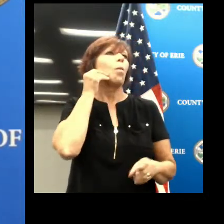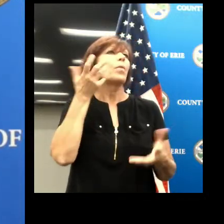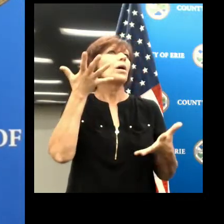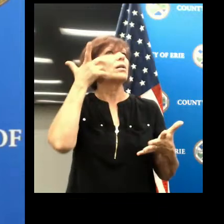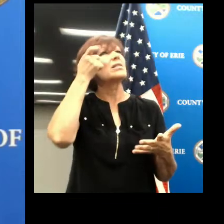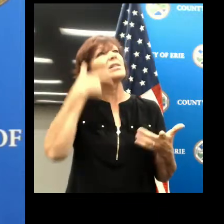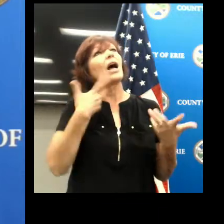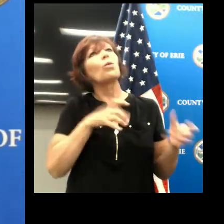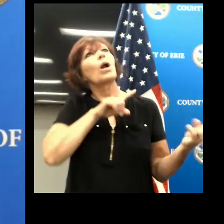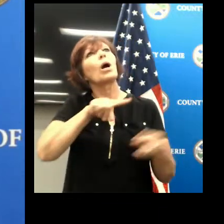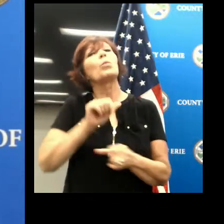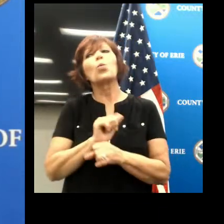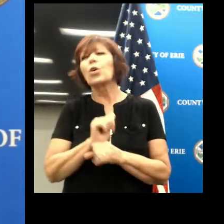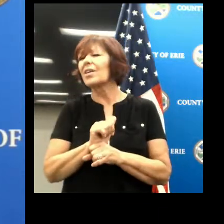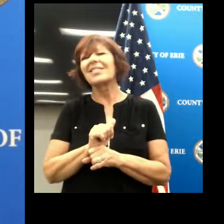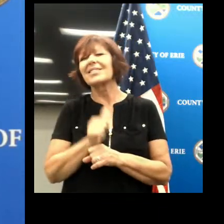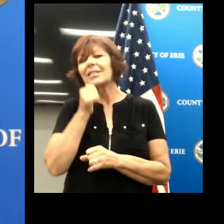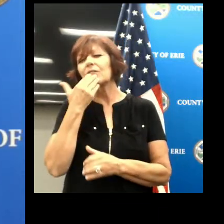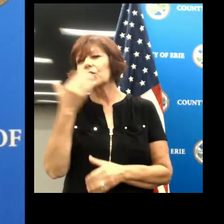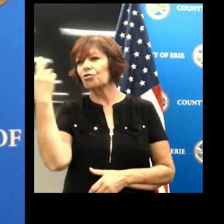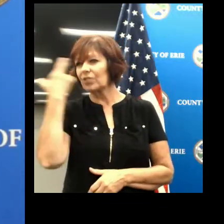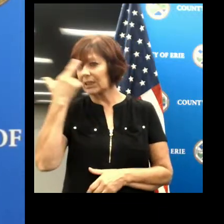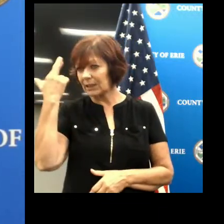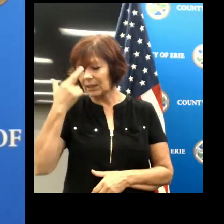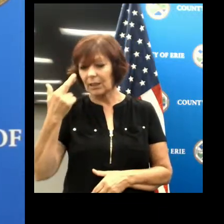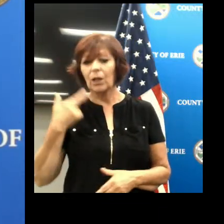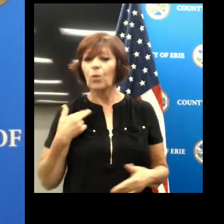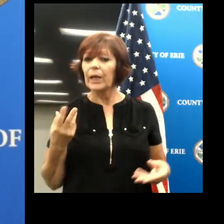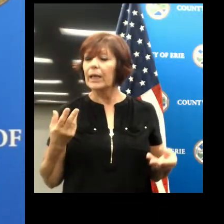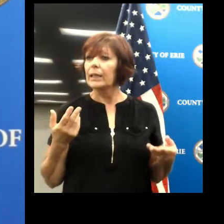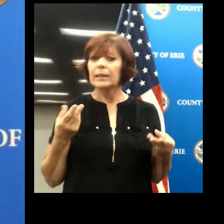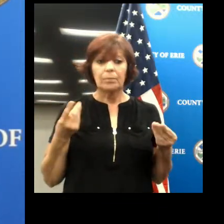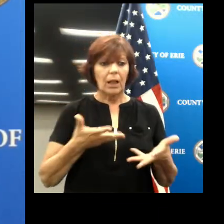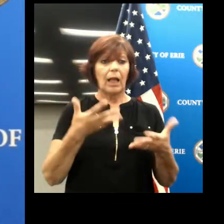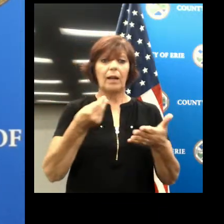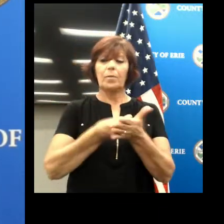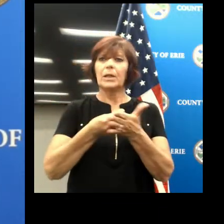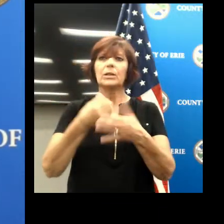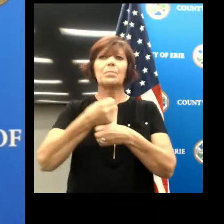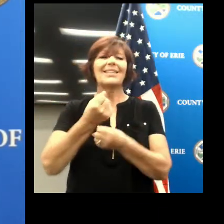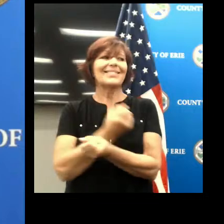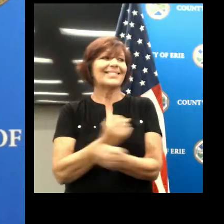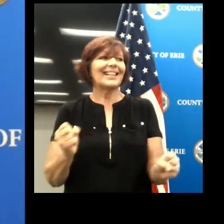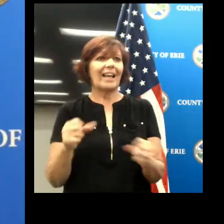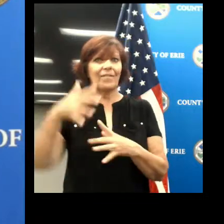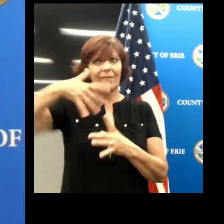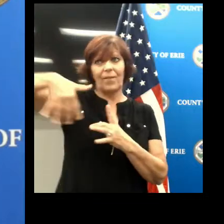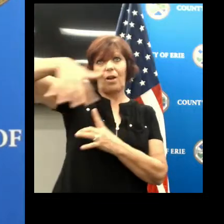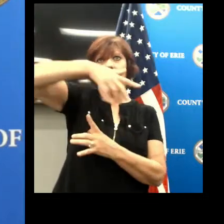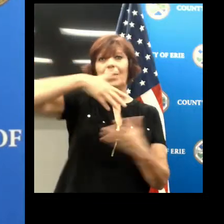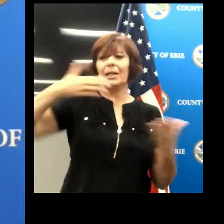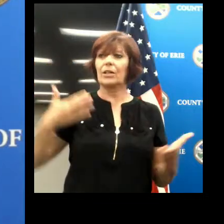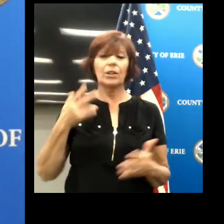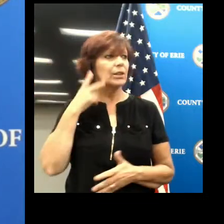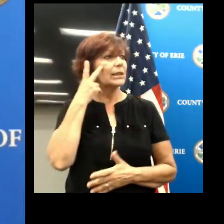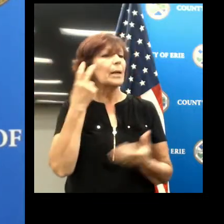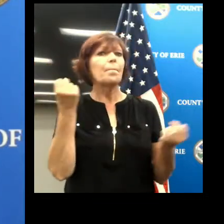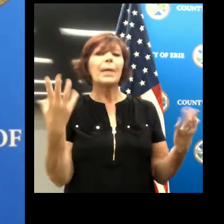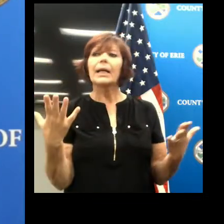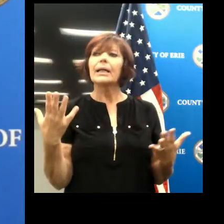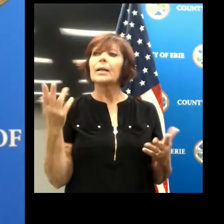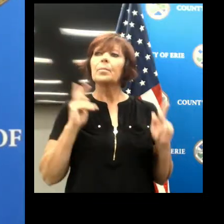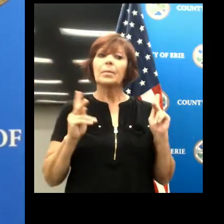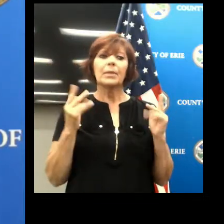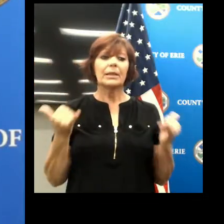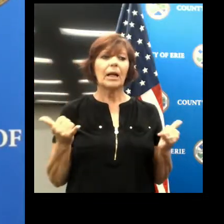not a legitimate reason. We've spent a lot of money and created a safe environment, very safe environment. And I think you're seeing it because there's a lot of employers that are now